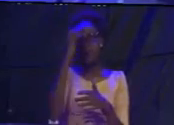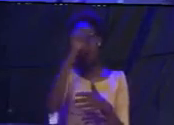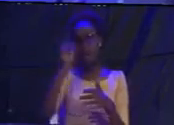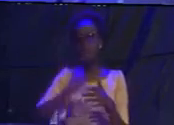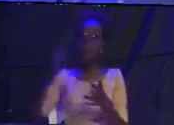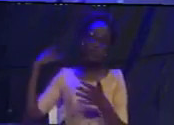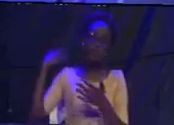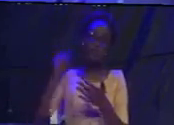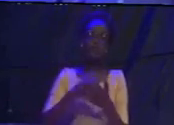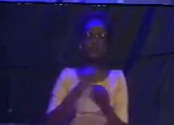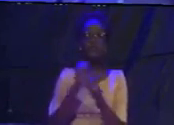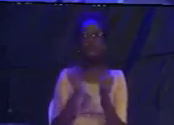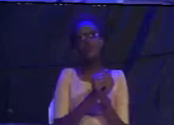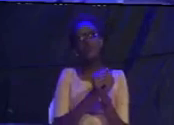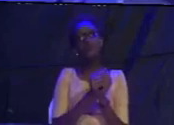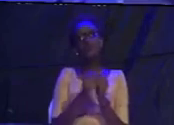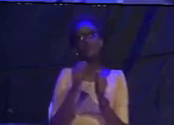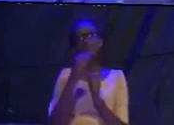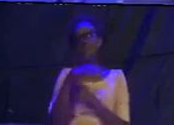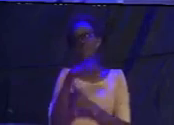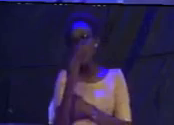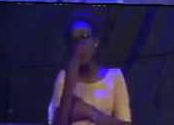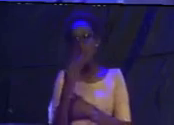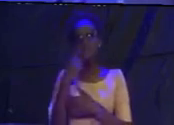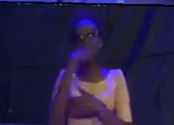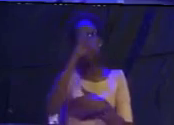worked with God one day. It worked with God.